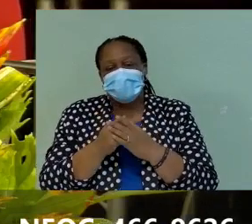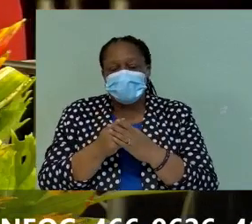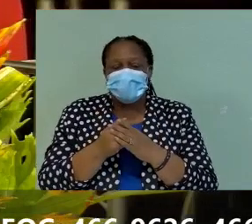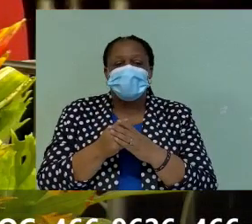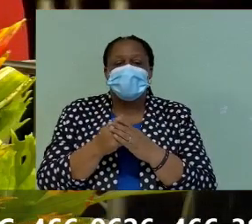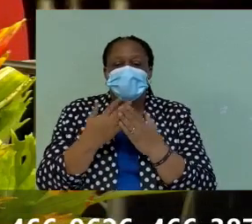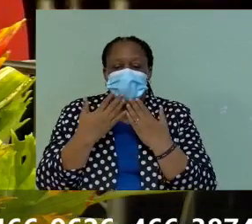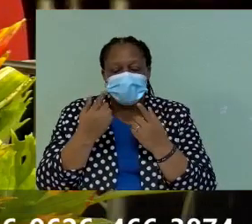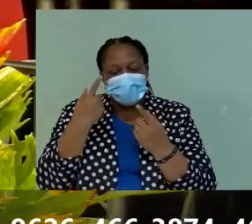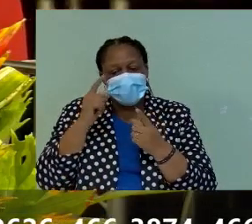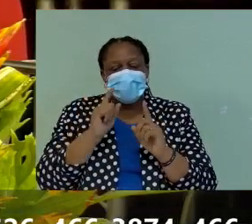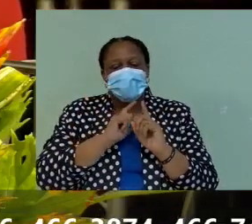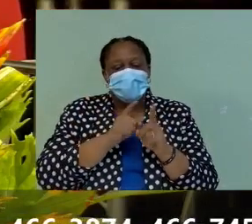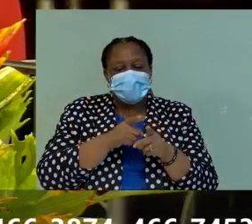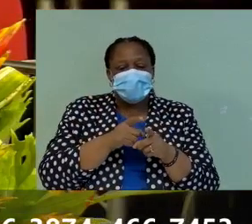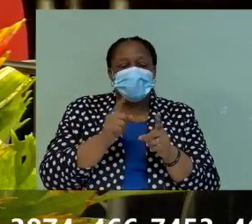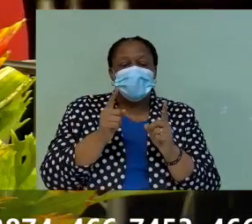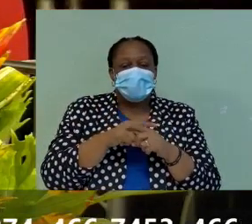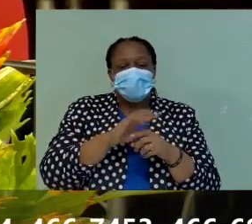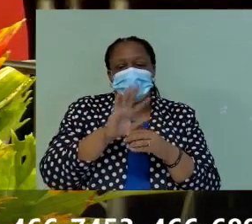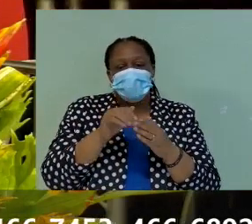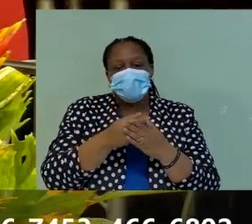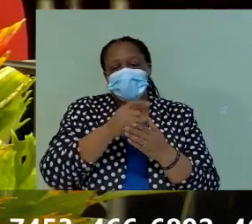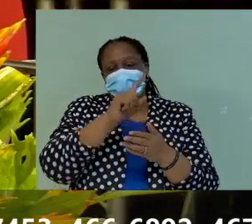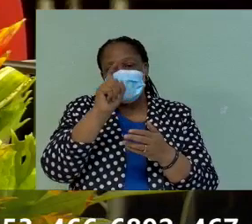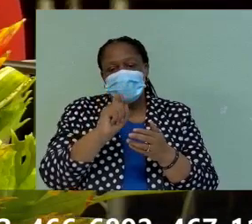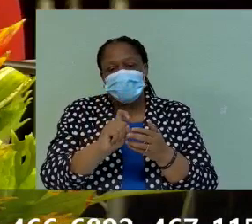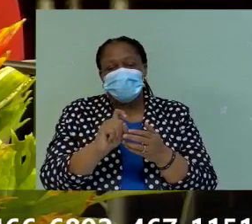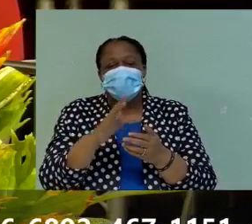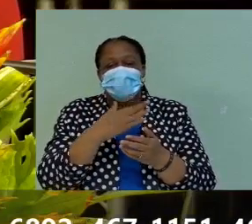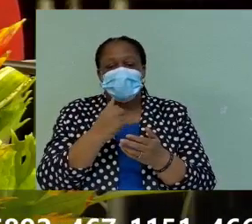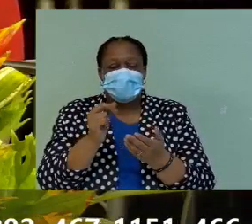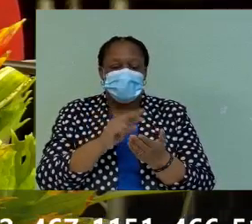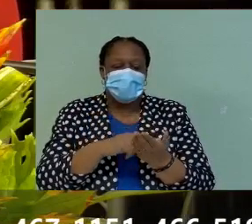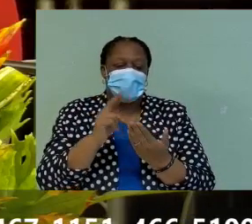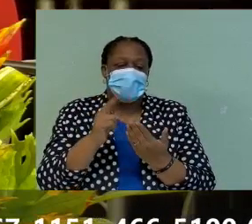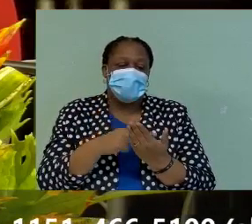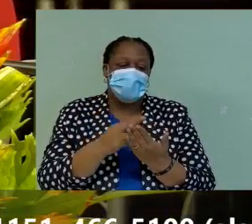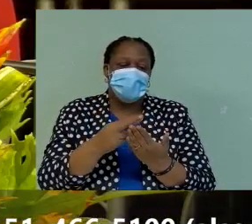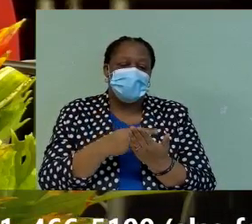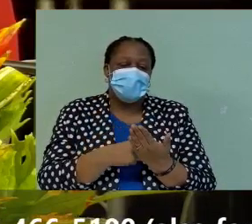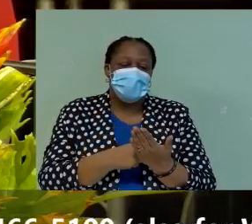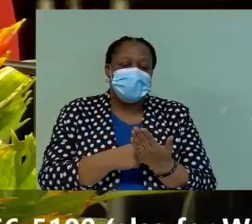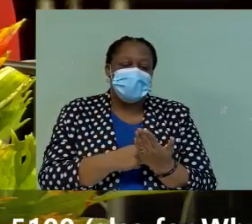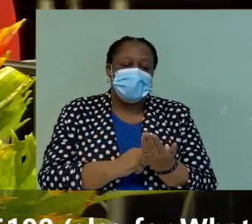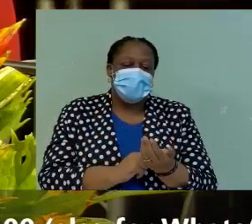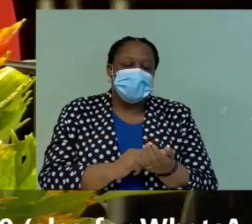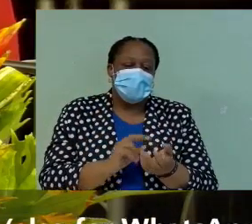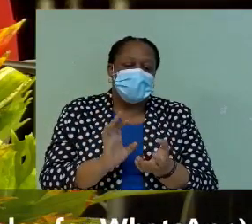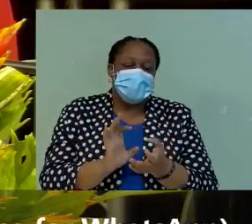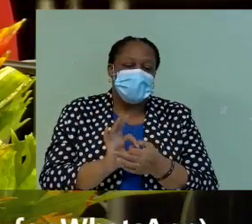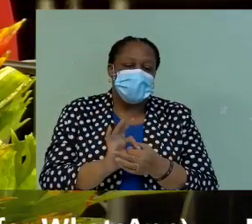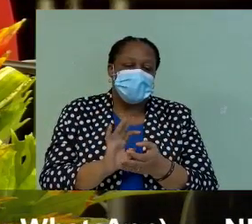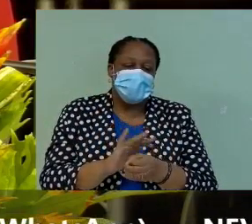the report of the situation in St. Kitts and Nevis with respect to the COVID-19